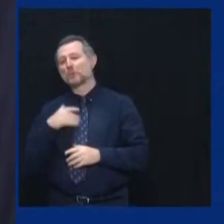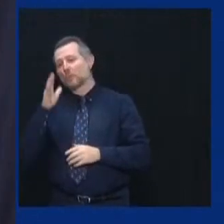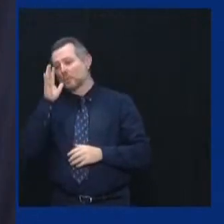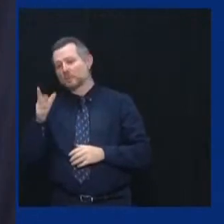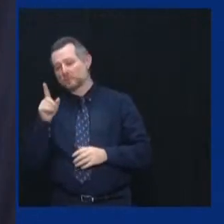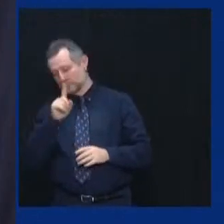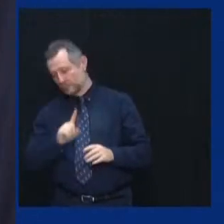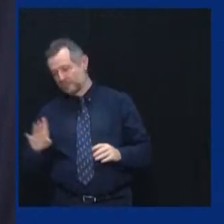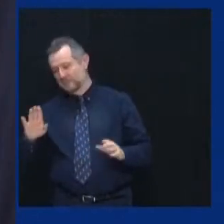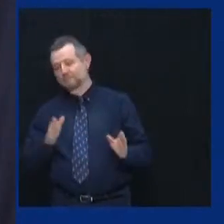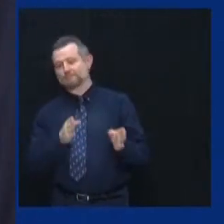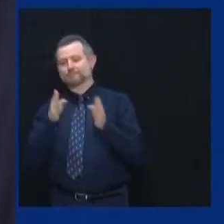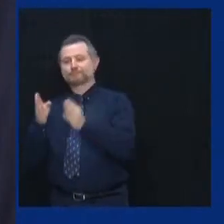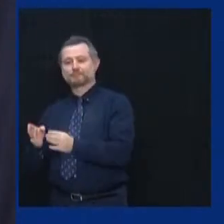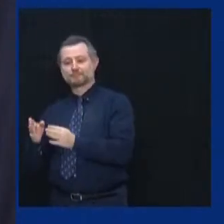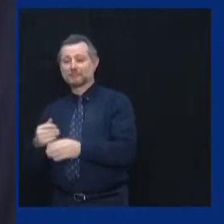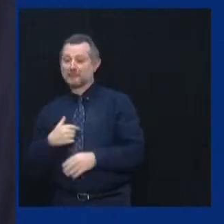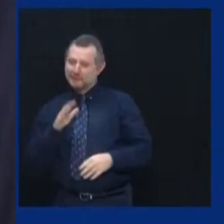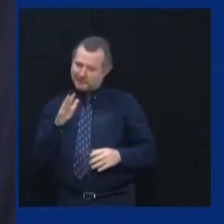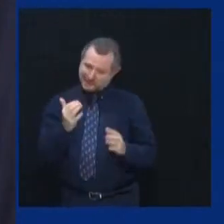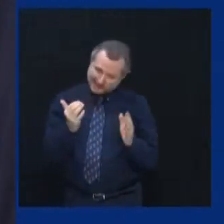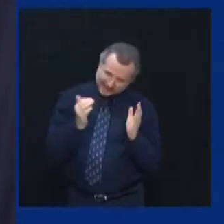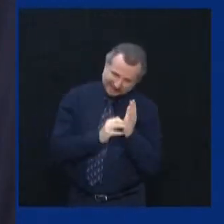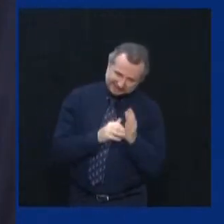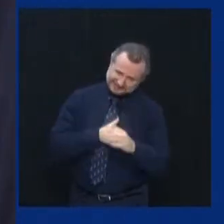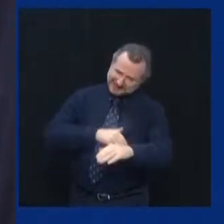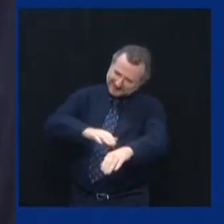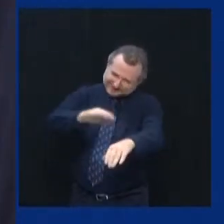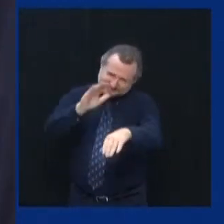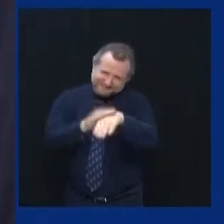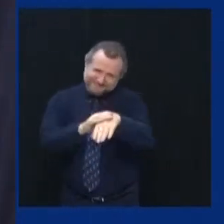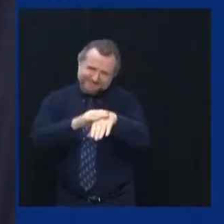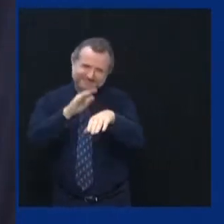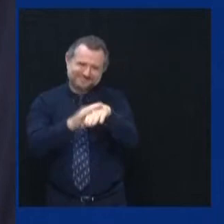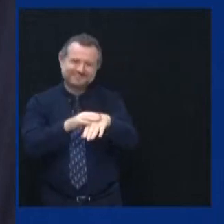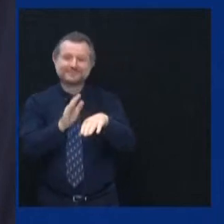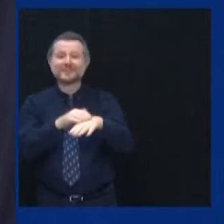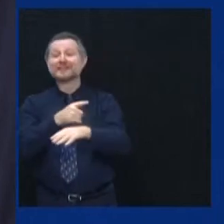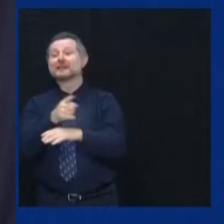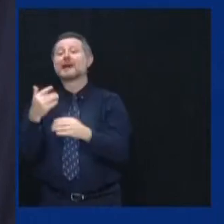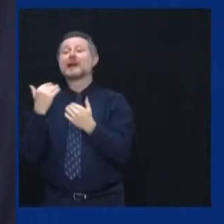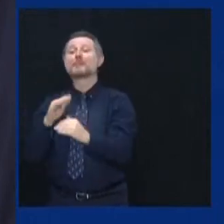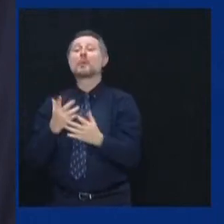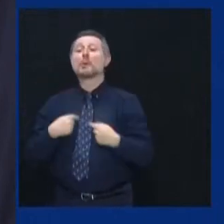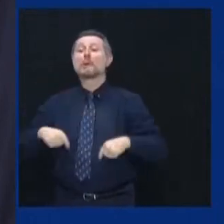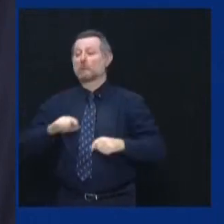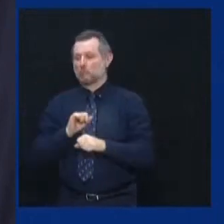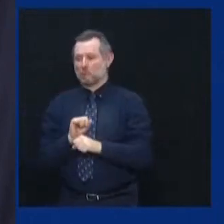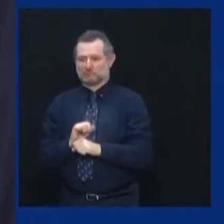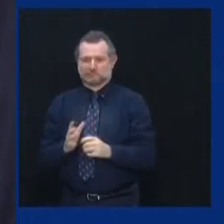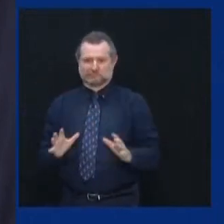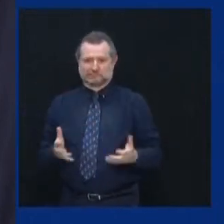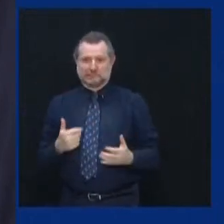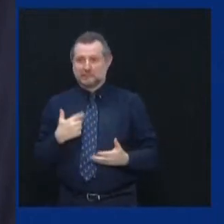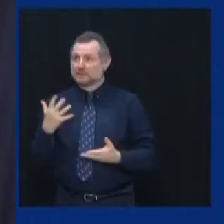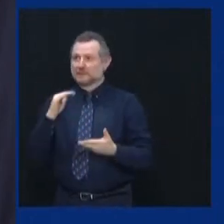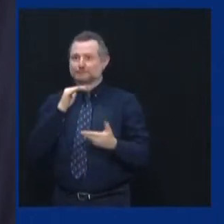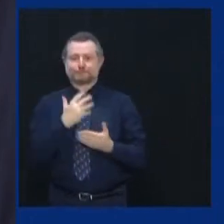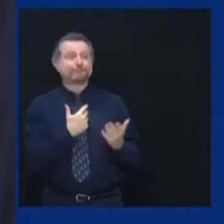But again, caution, caution, caution, because the supply is a major problem. We are going to wind up